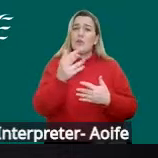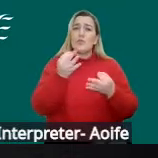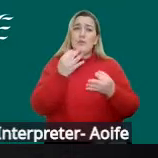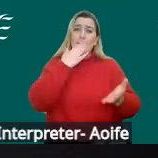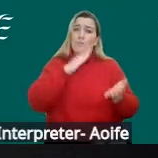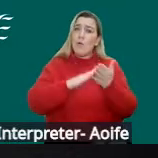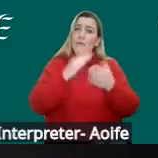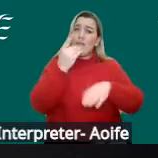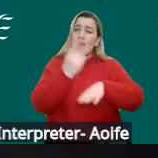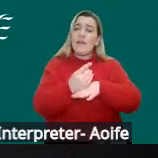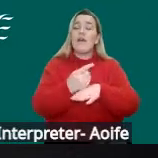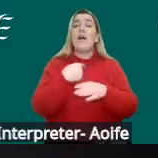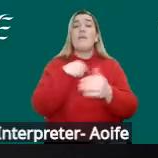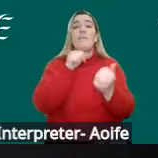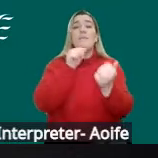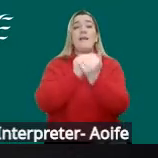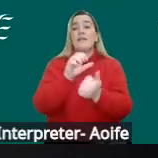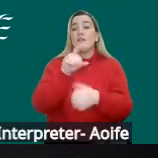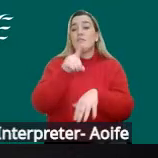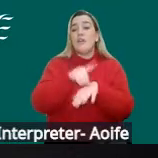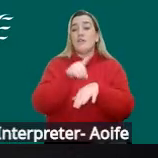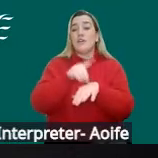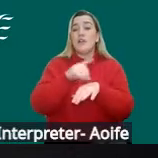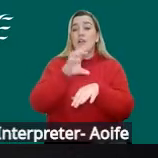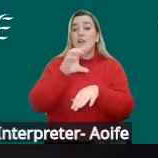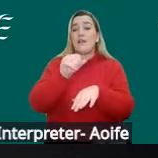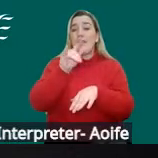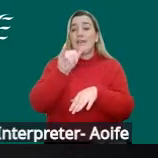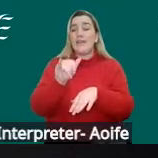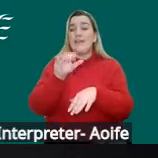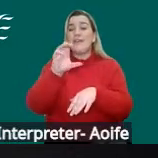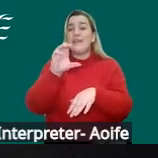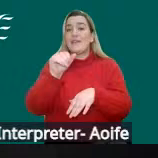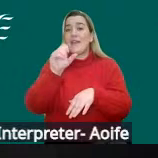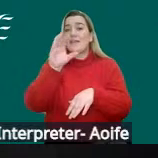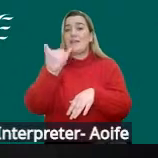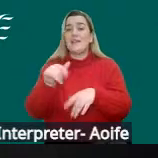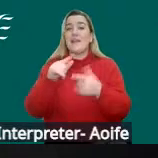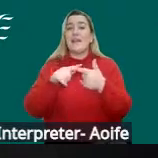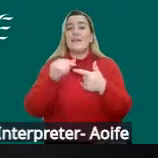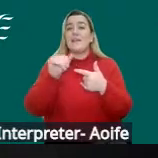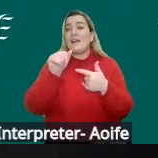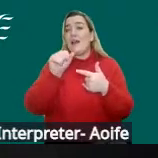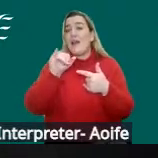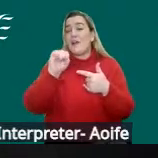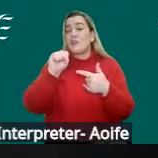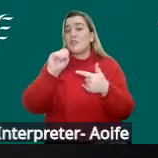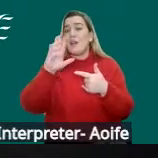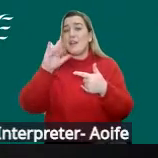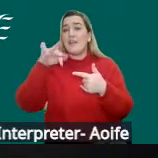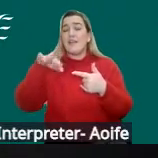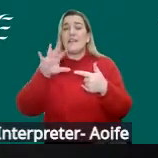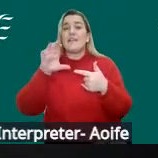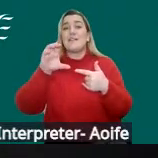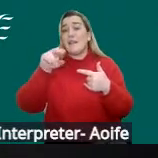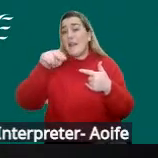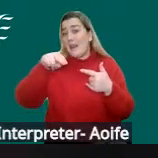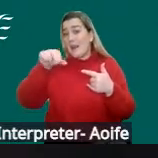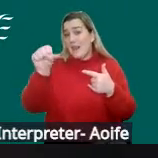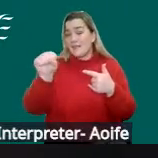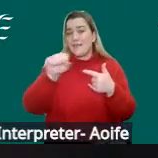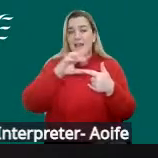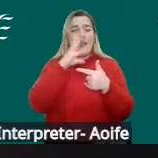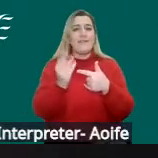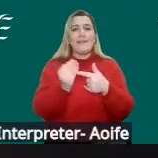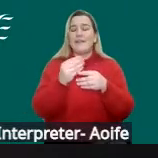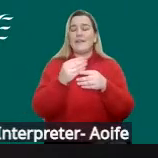I met Dr. Kathy Casey and I met Aisling Mulcahy, the CNS, and everything came together then.